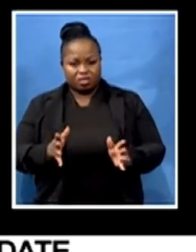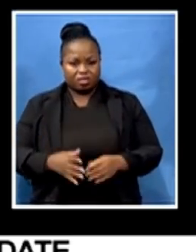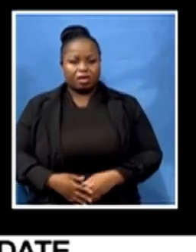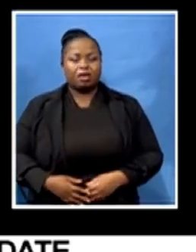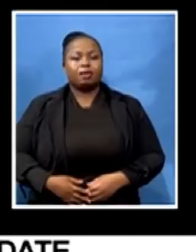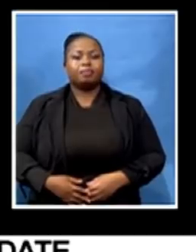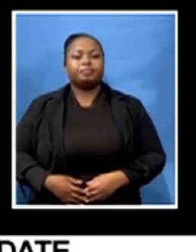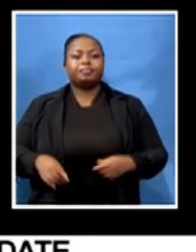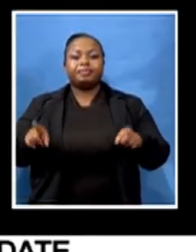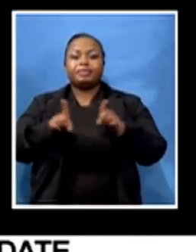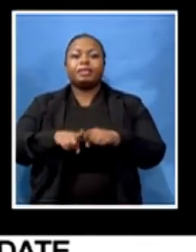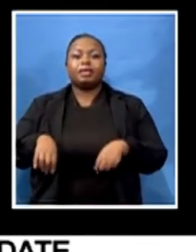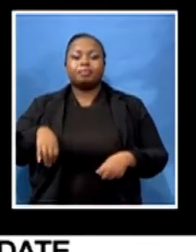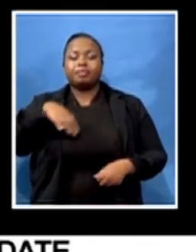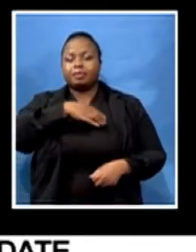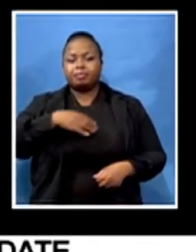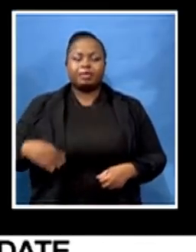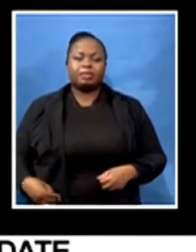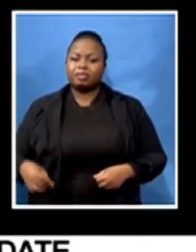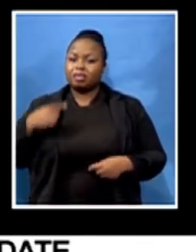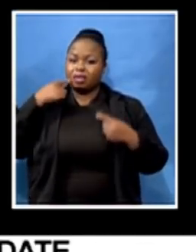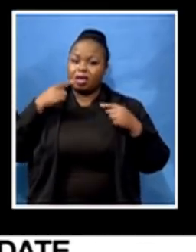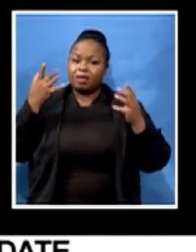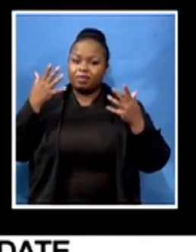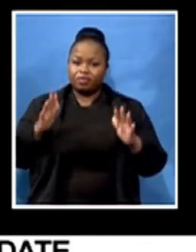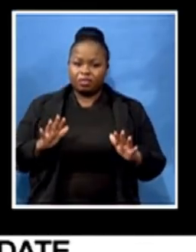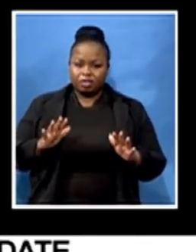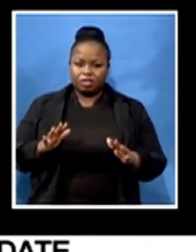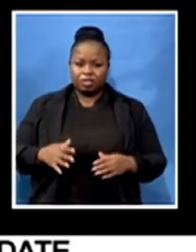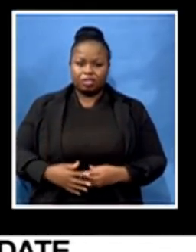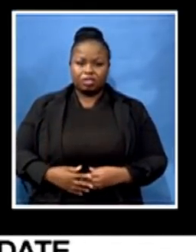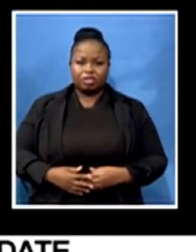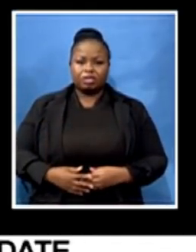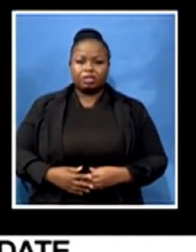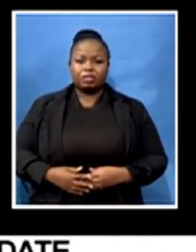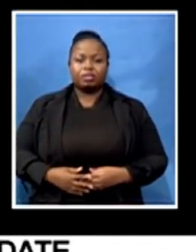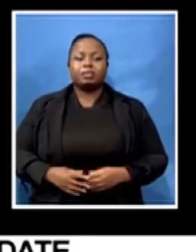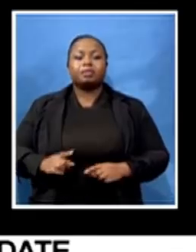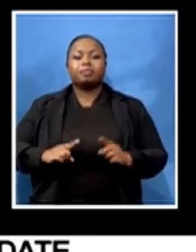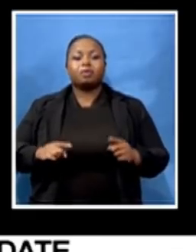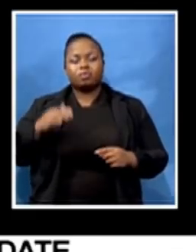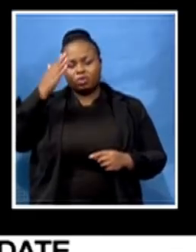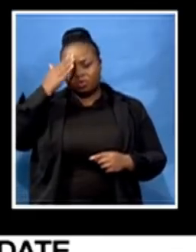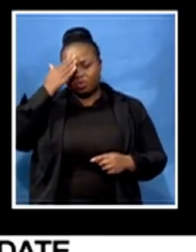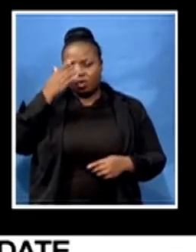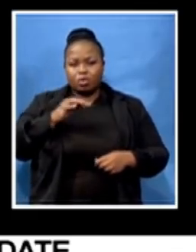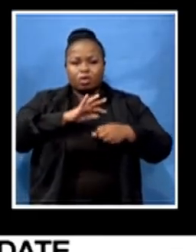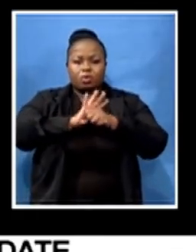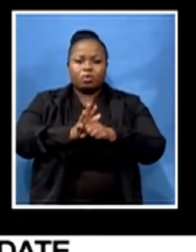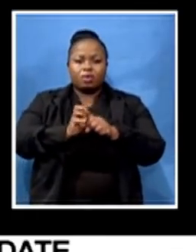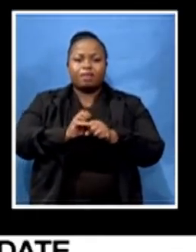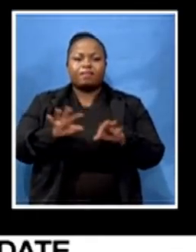coupled with the crisis of the spread of the coronavirus and its resultant impact, should